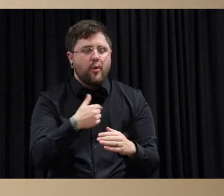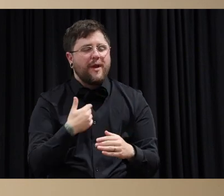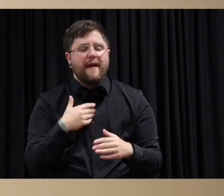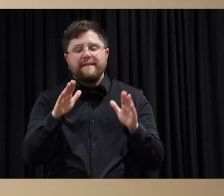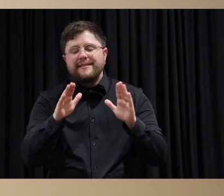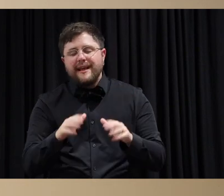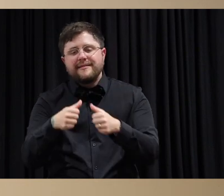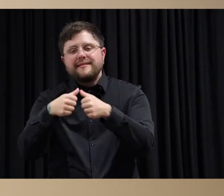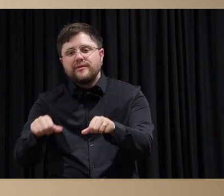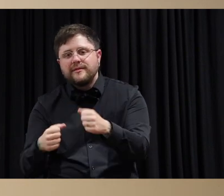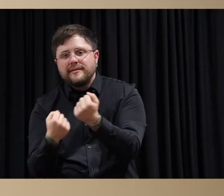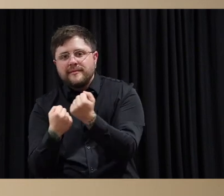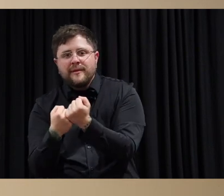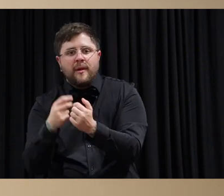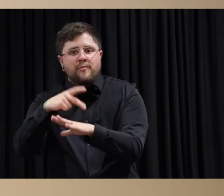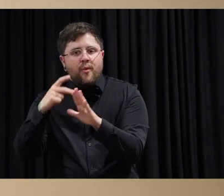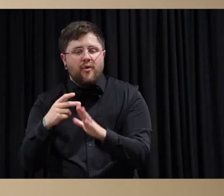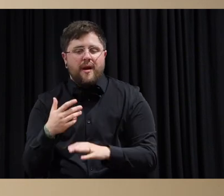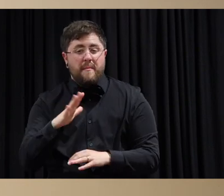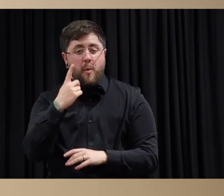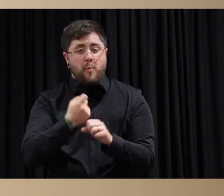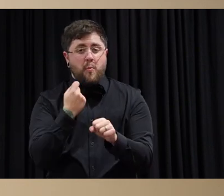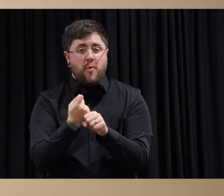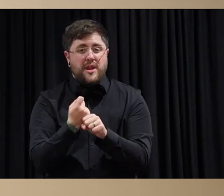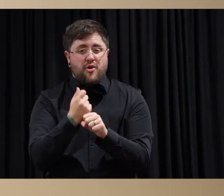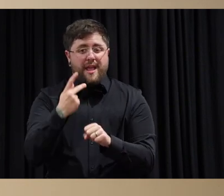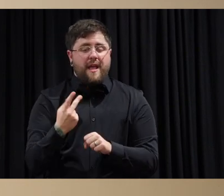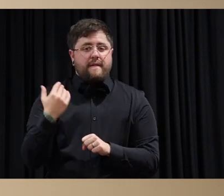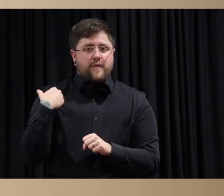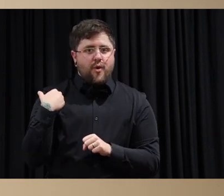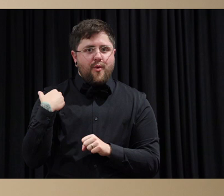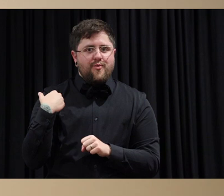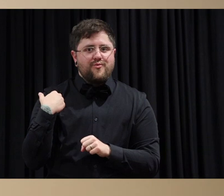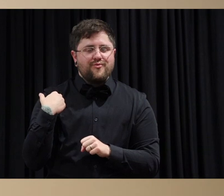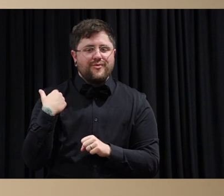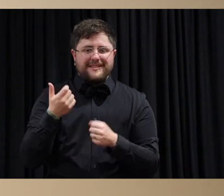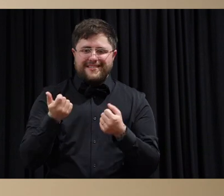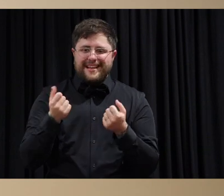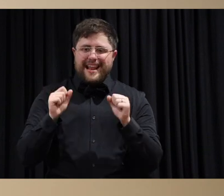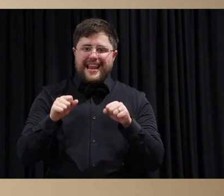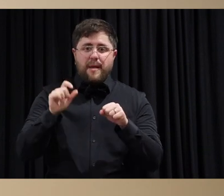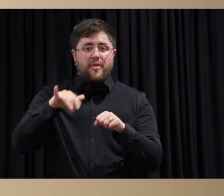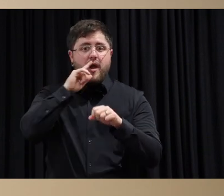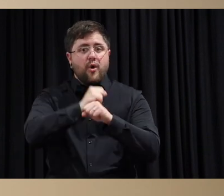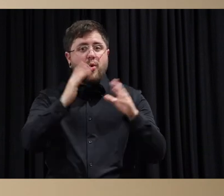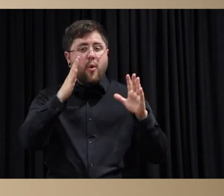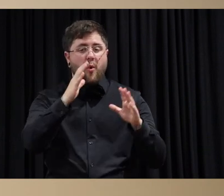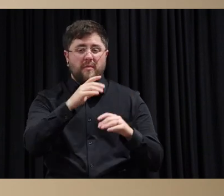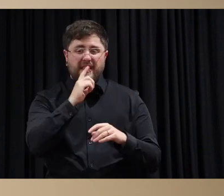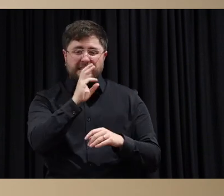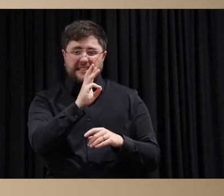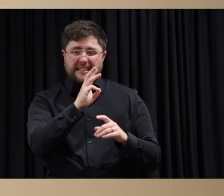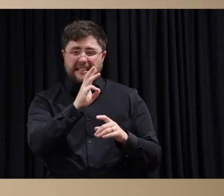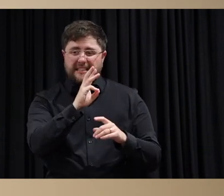program, about a year and a half ago, that enabled that dream for I think it was 600 or 800 families within a